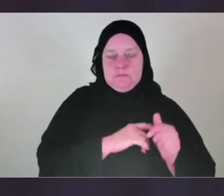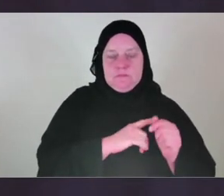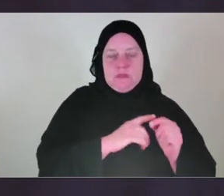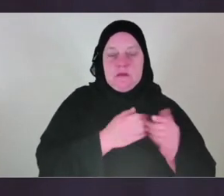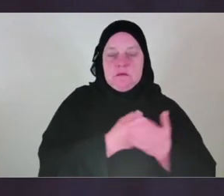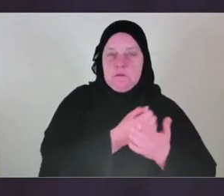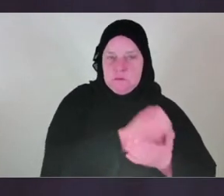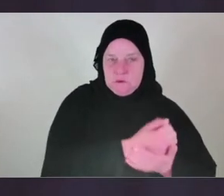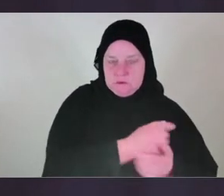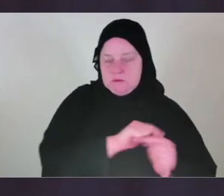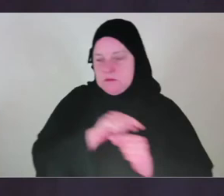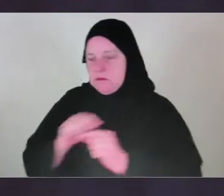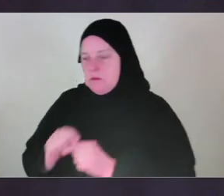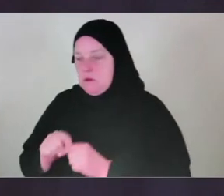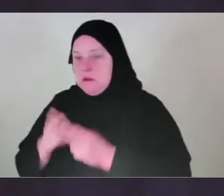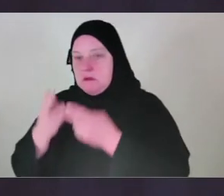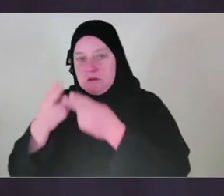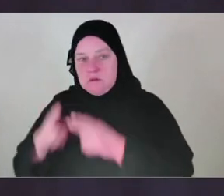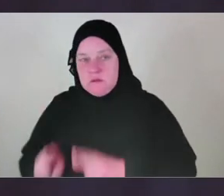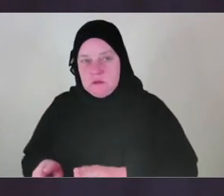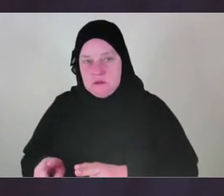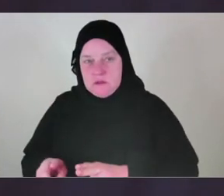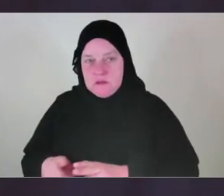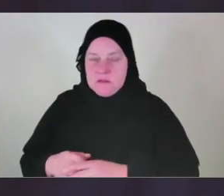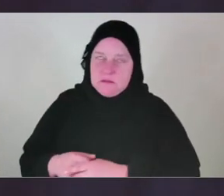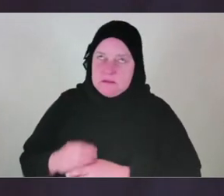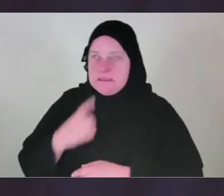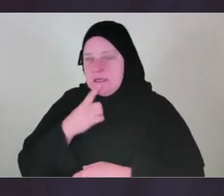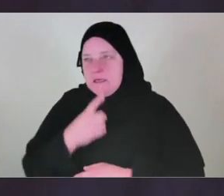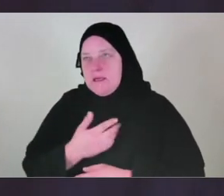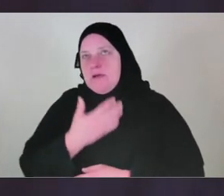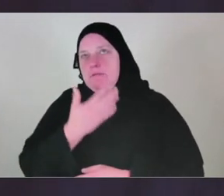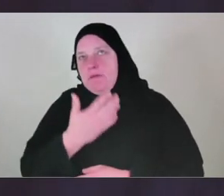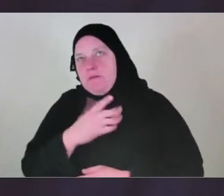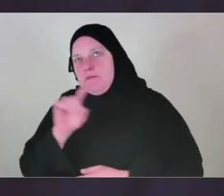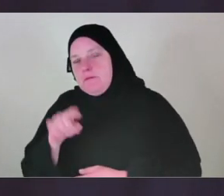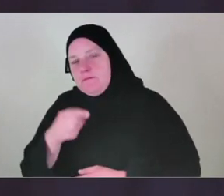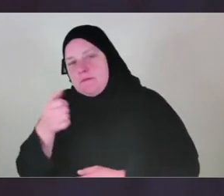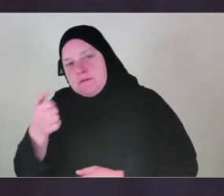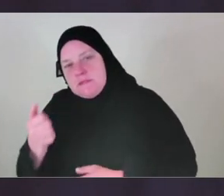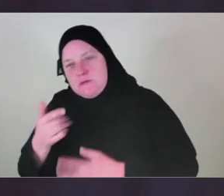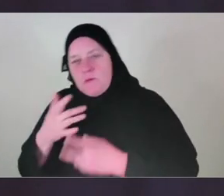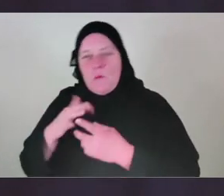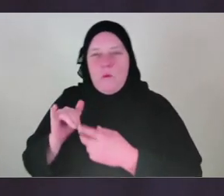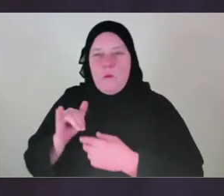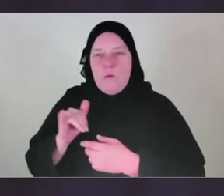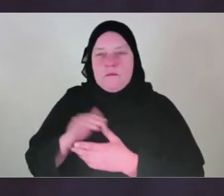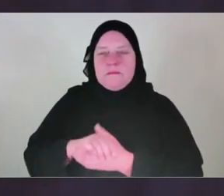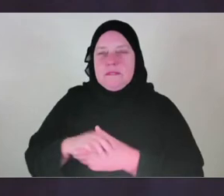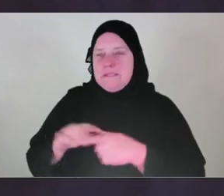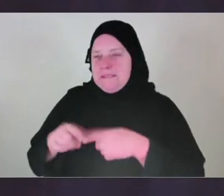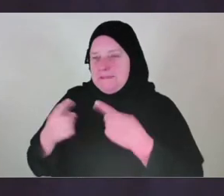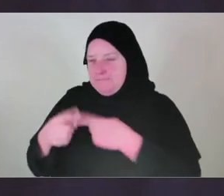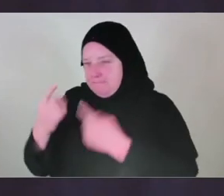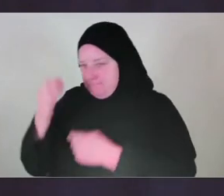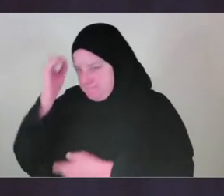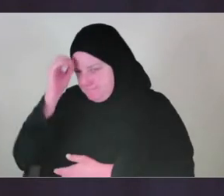even mentioned as the 5th or the 6th of the Hajjah, because of